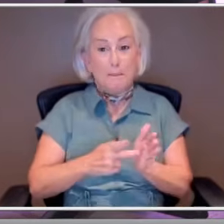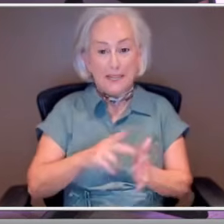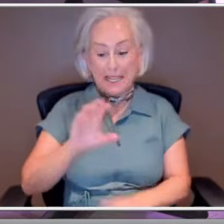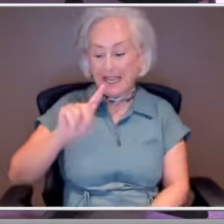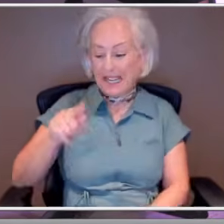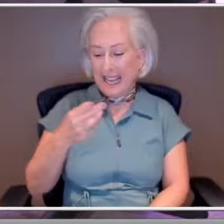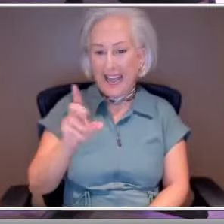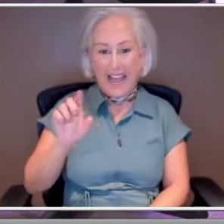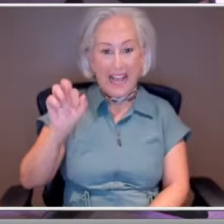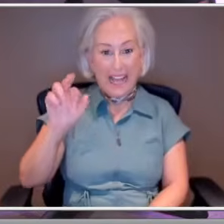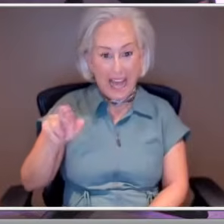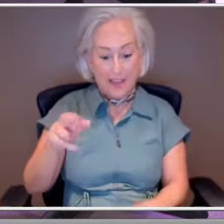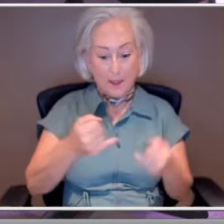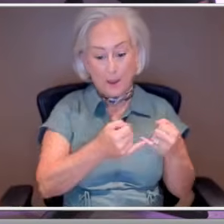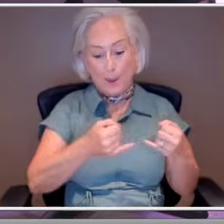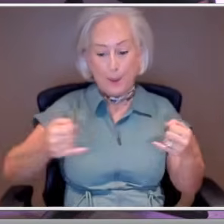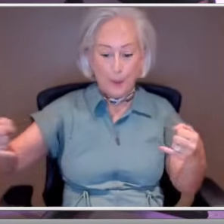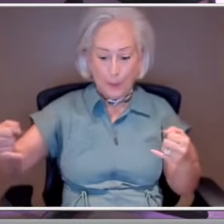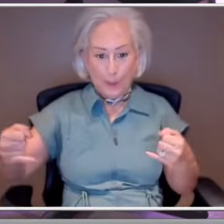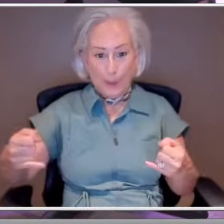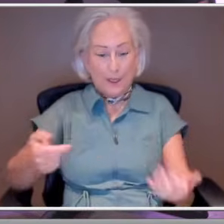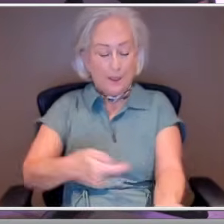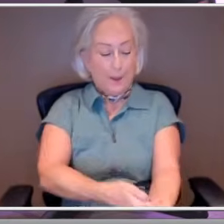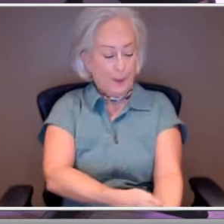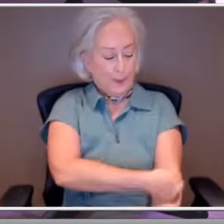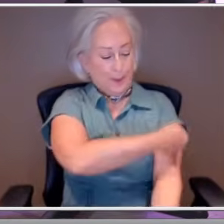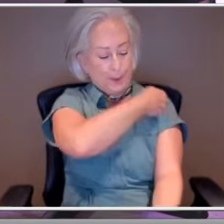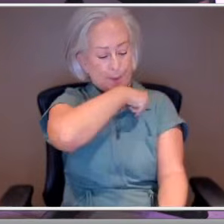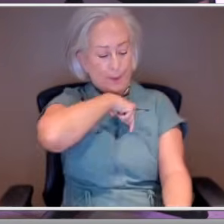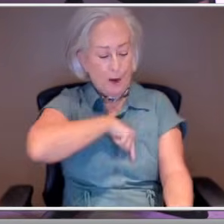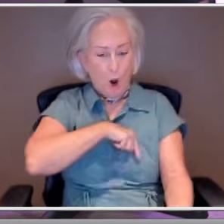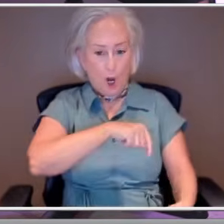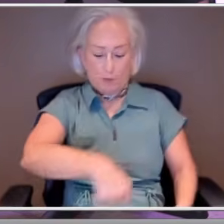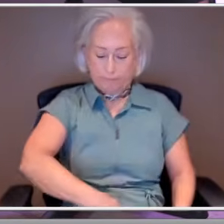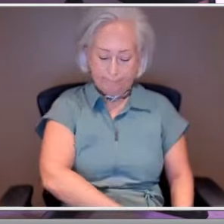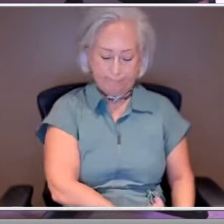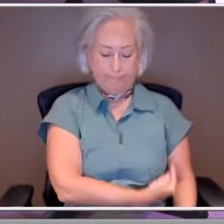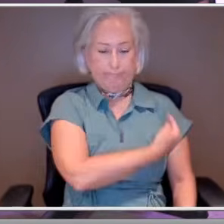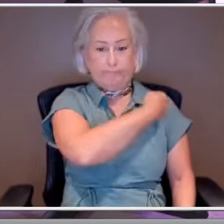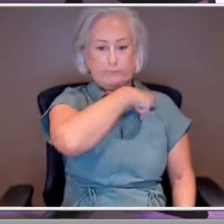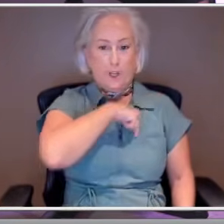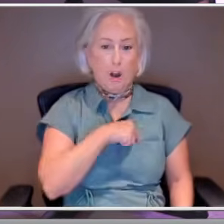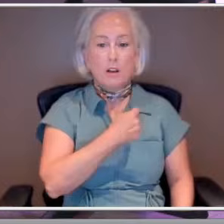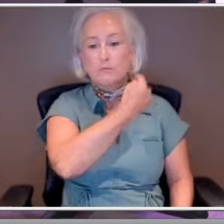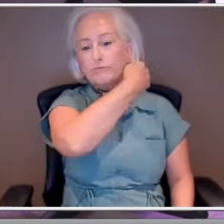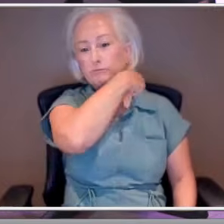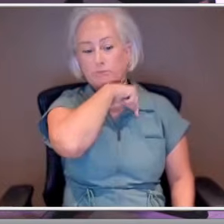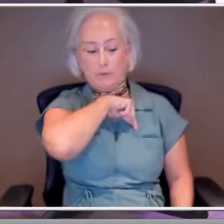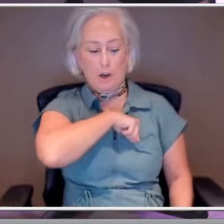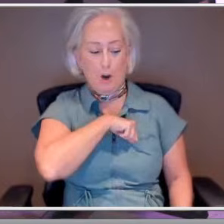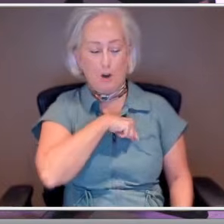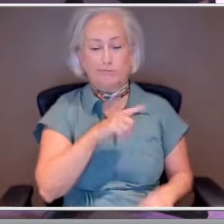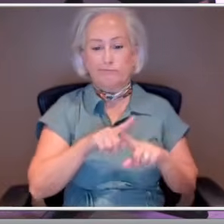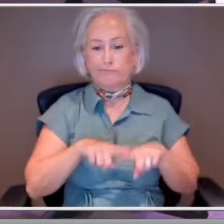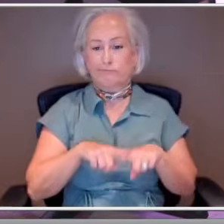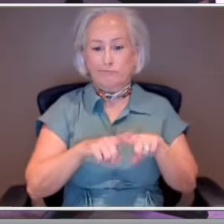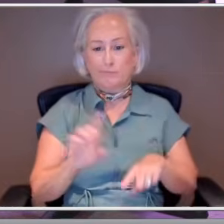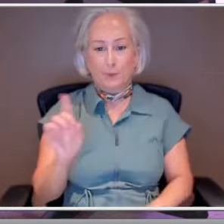and going to the heart. It's where all the magic happens, That's where you right. help people like Keith. Becca wants to know, Dr. Zorn, I'll ask you this